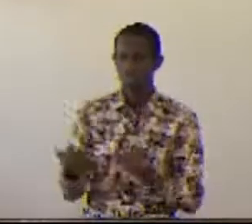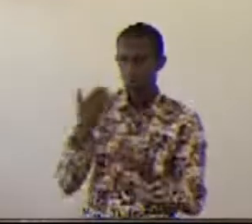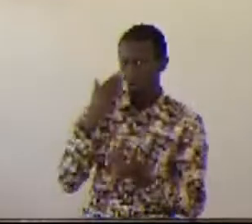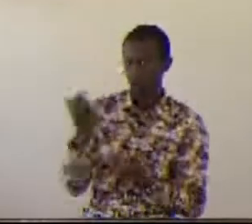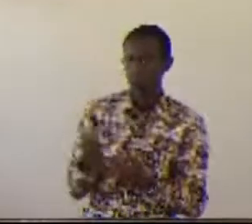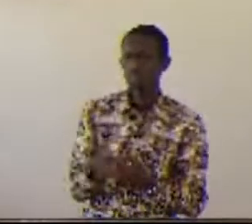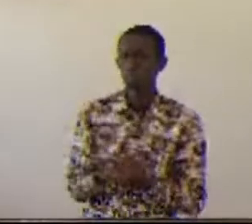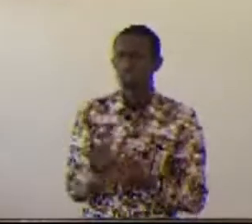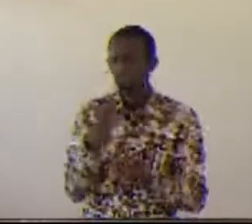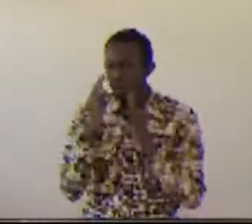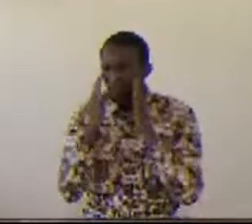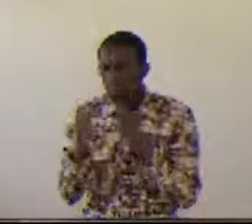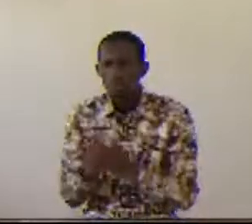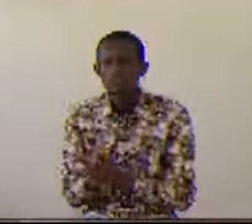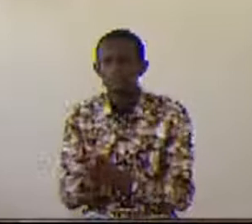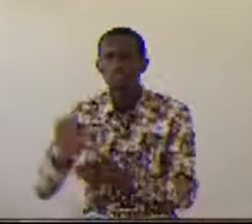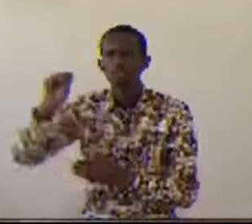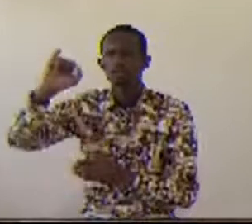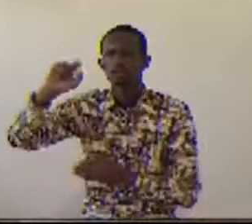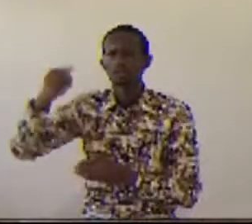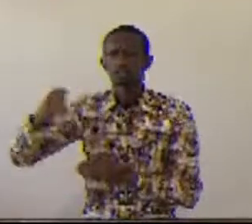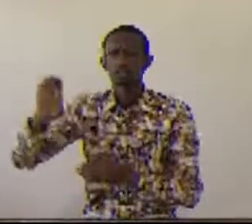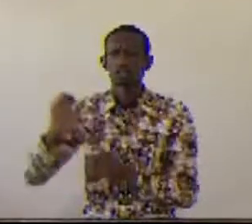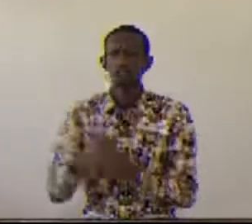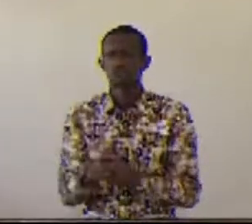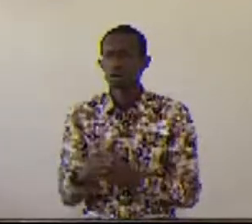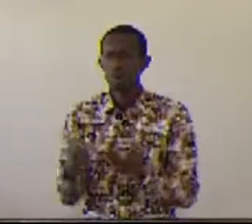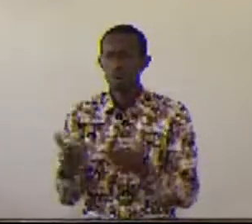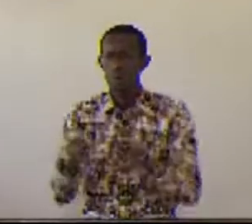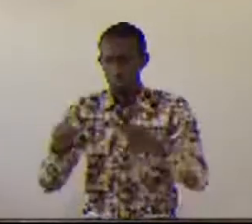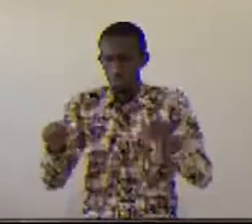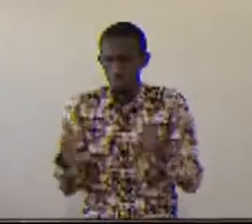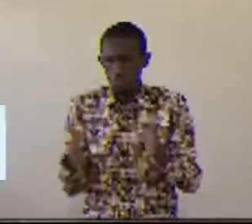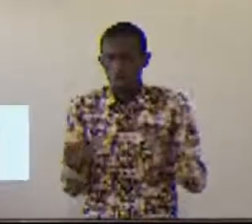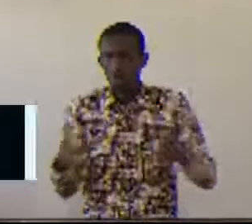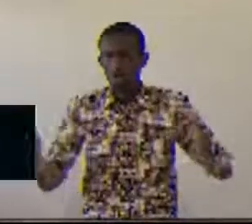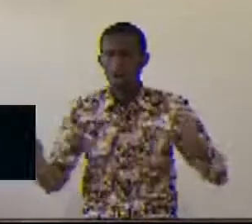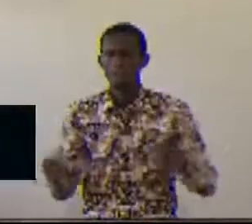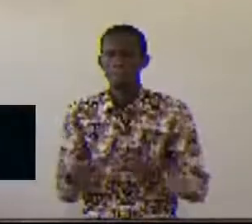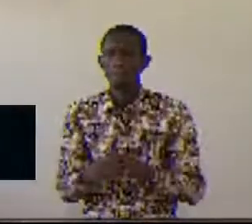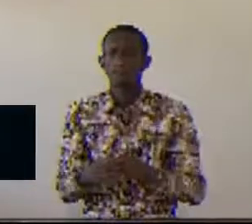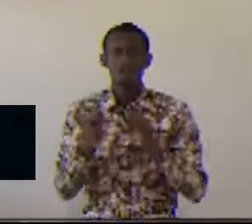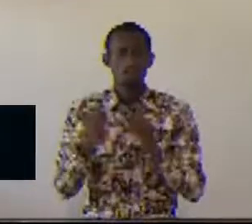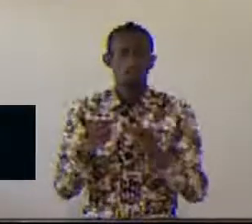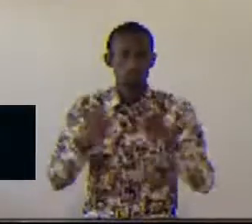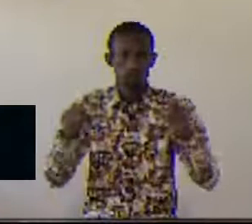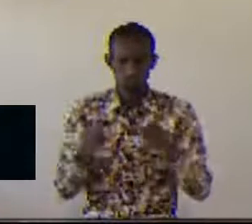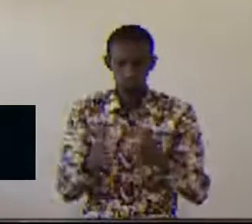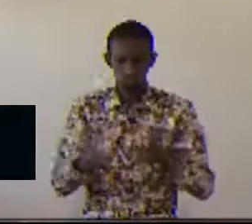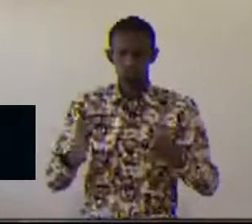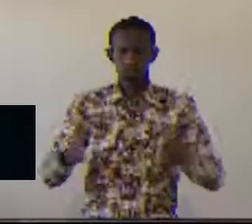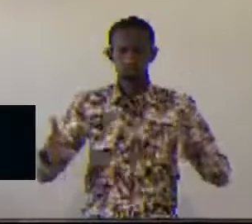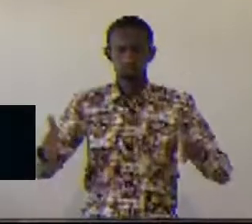consider the size of the cation. We know that as the size of cation increases,